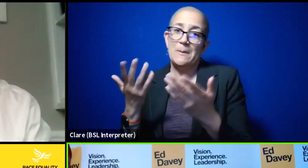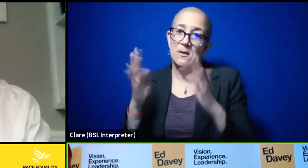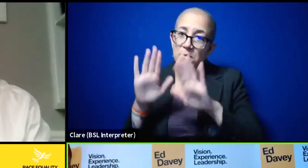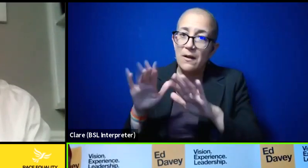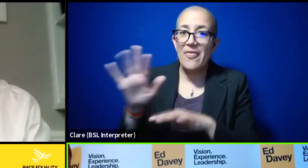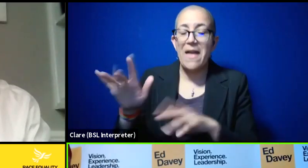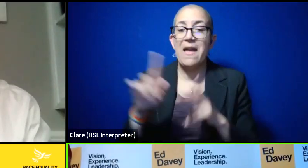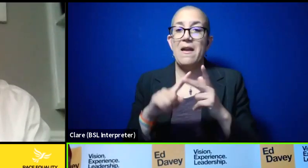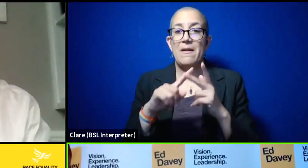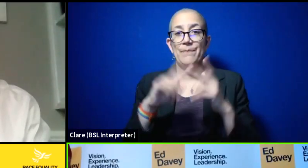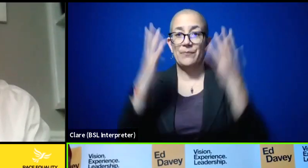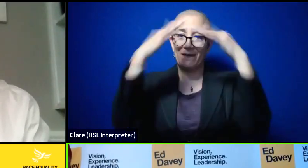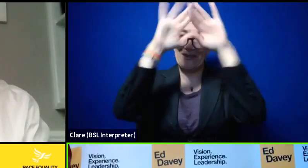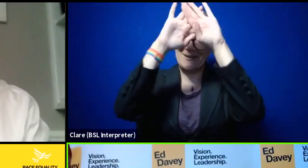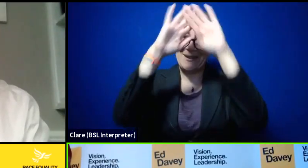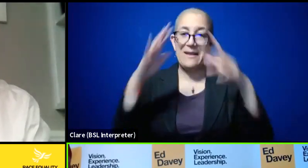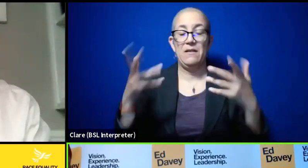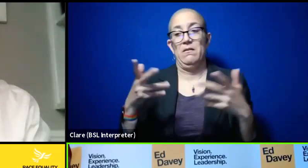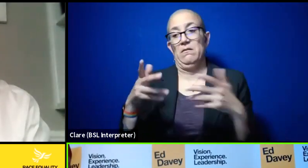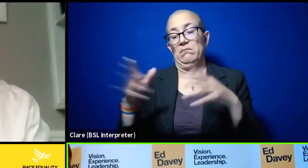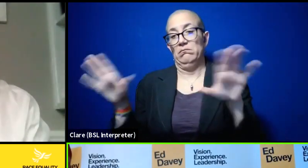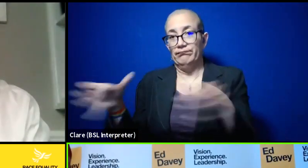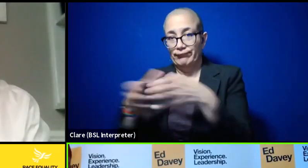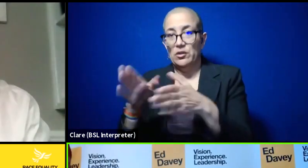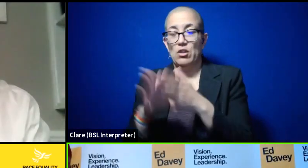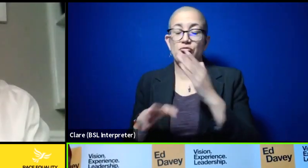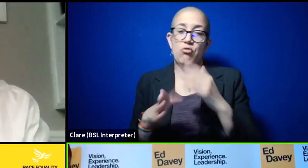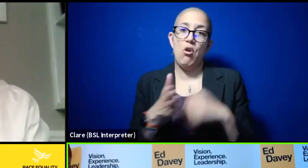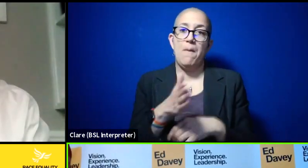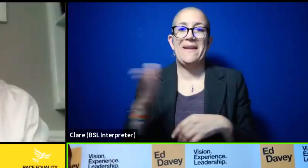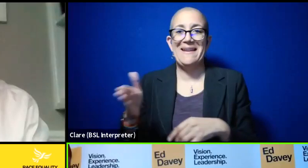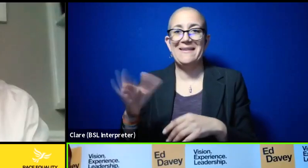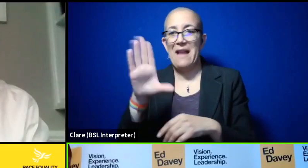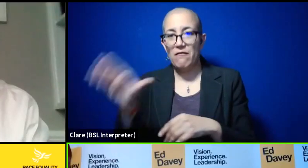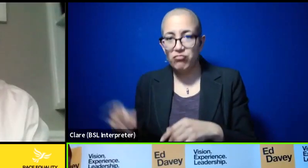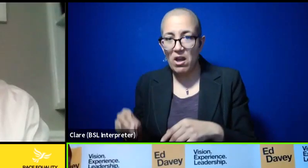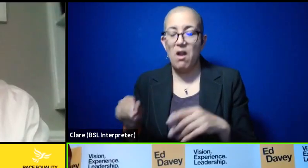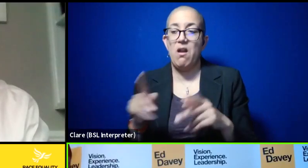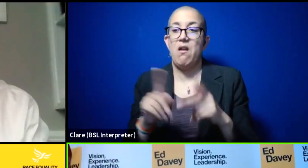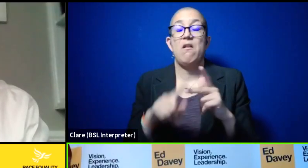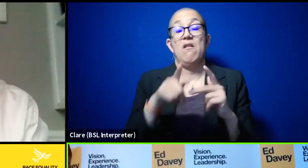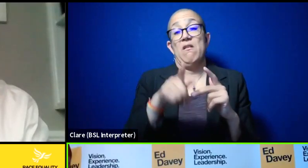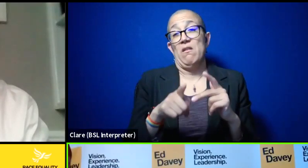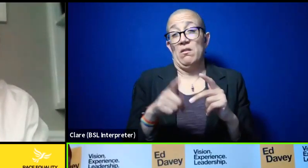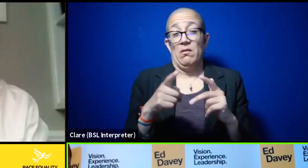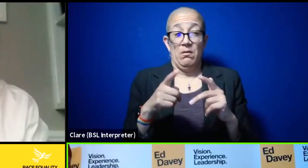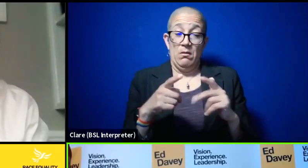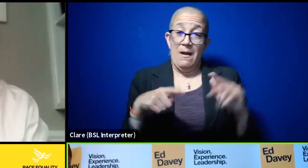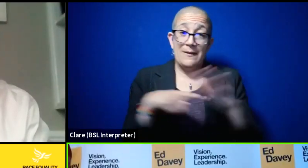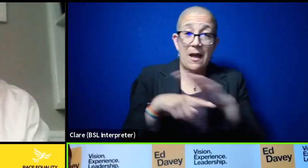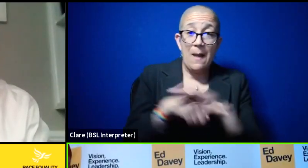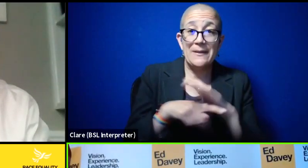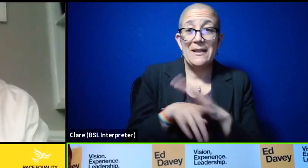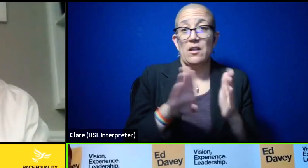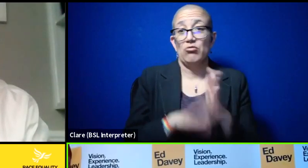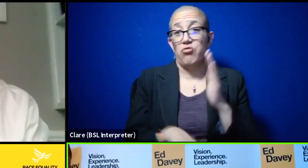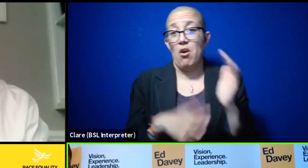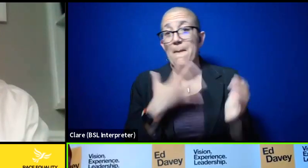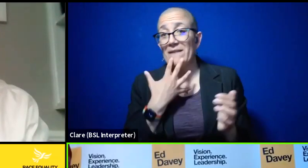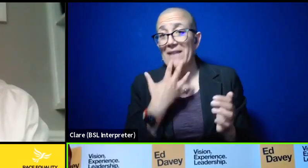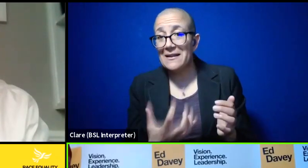Sikh population from East Africa and a lot of asylum seekers from Afghanistan. And I've engaged with these different populations